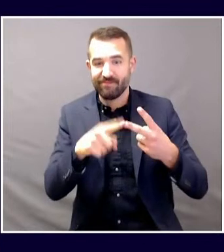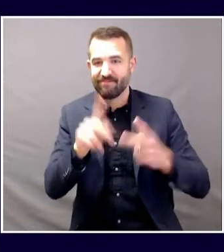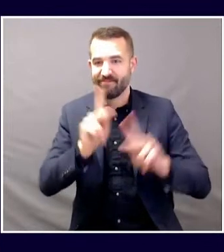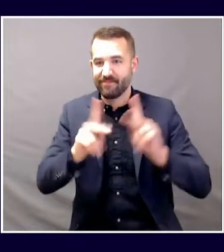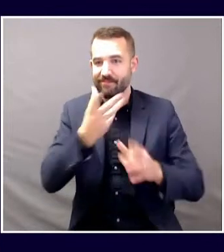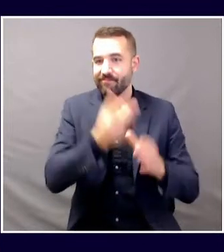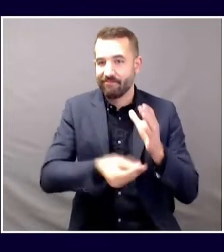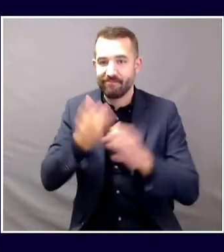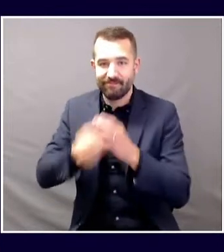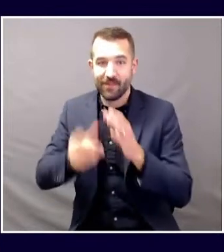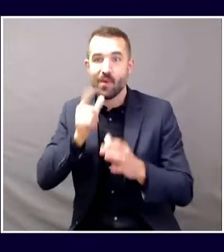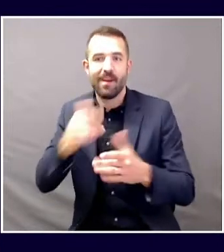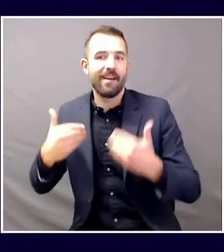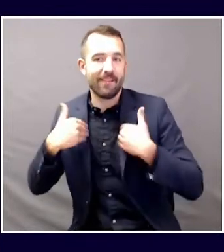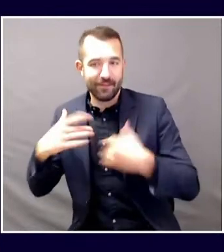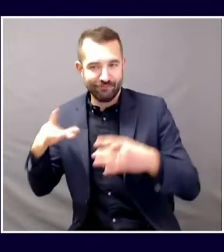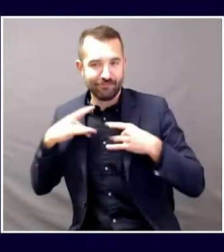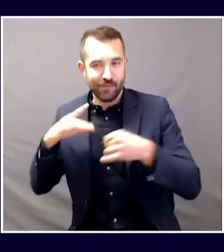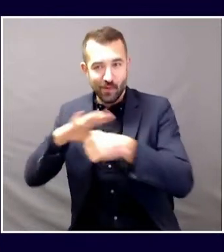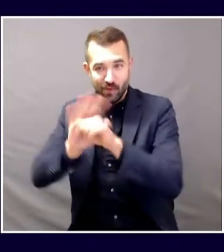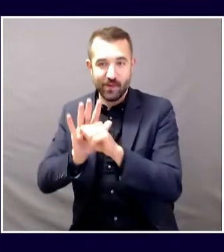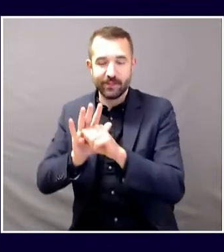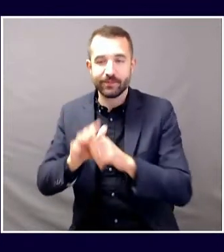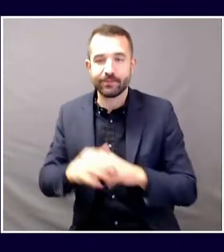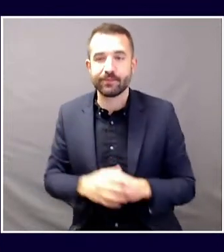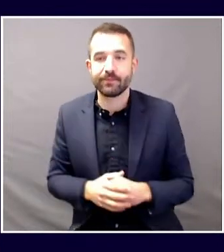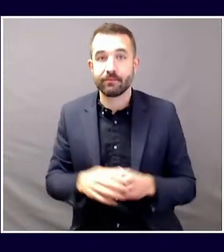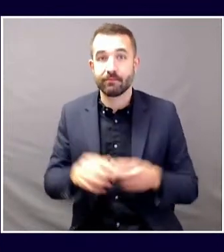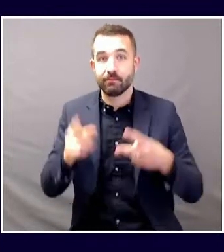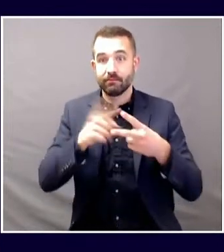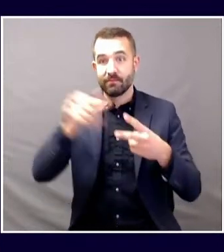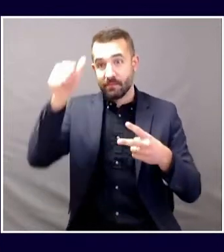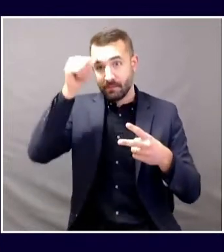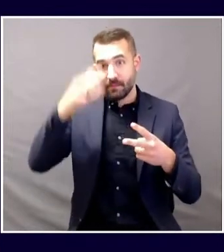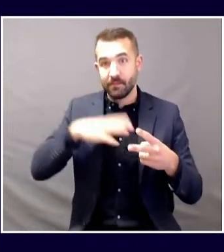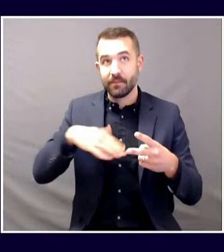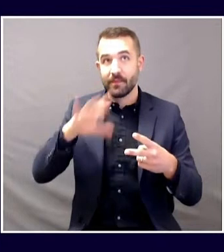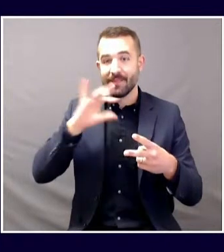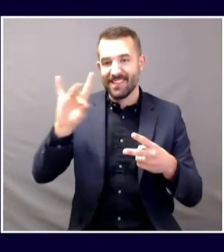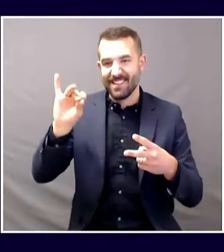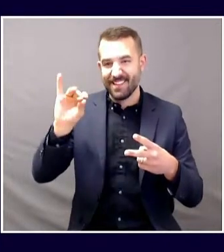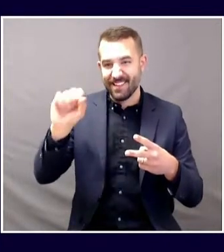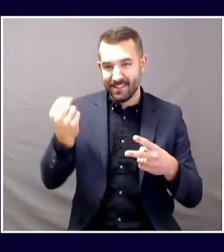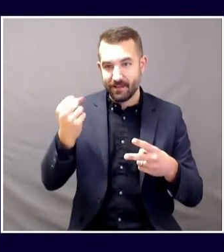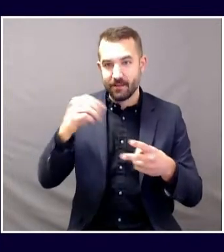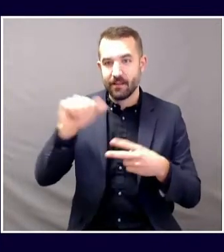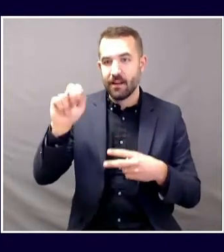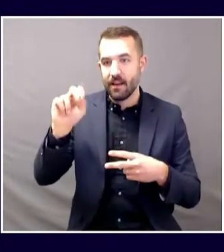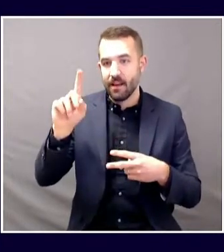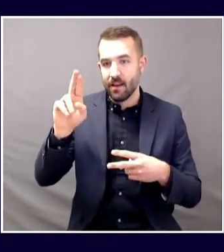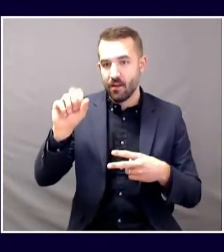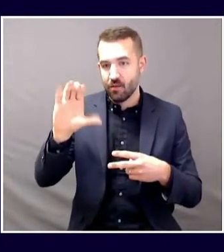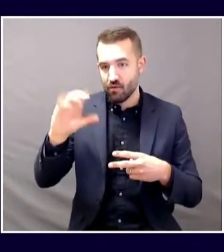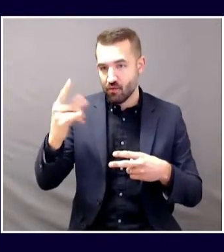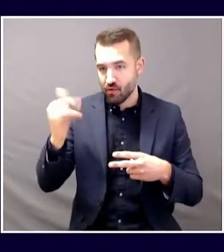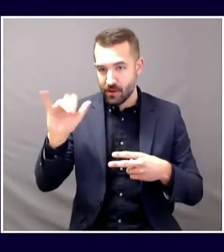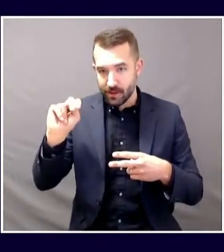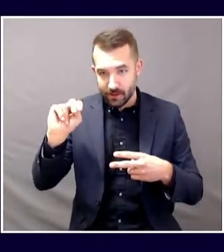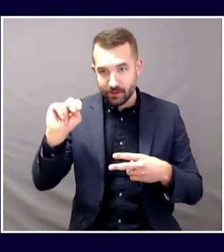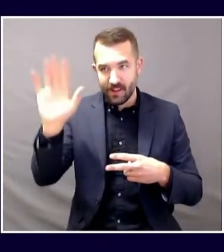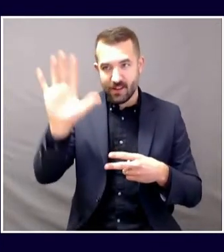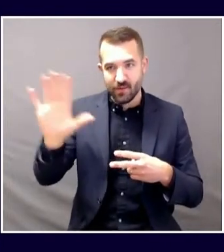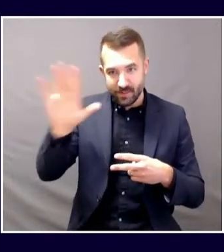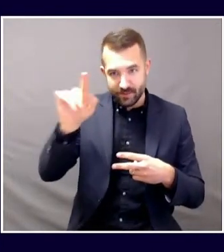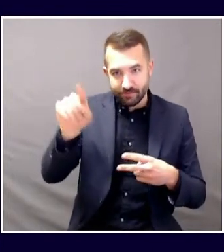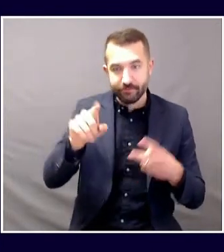with COVID-19. One was a man in his 80s from Androscoggin County. The other was a woman in